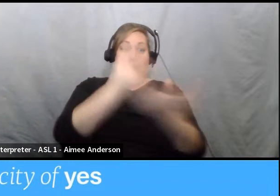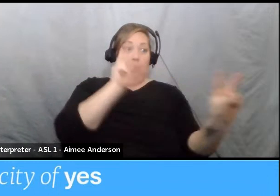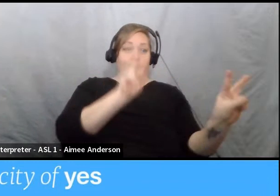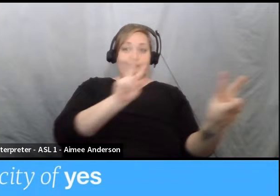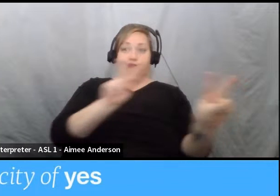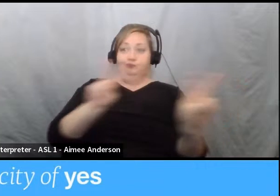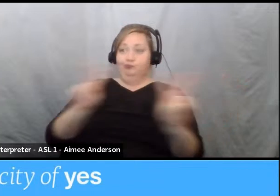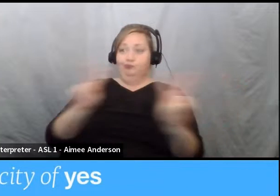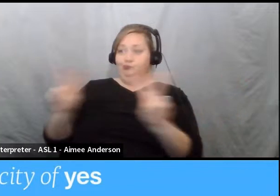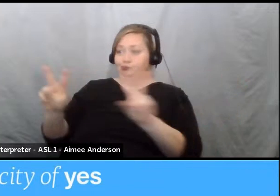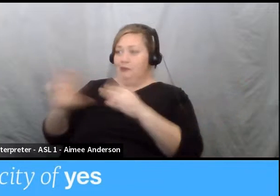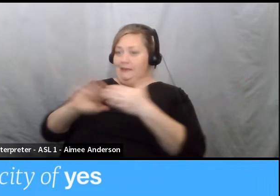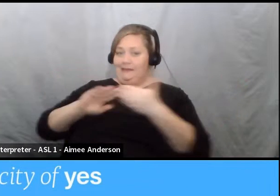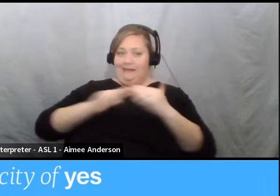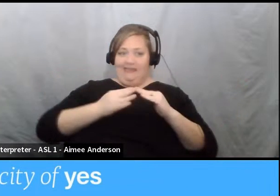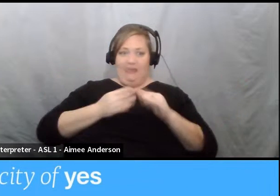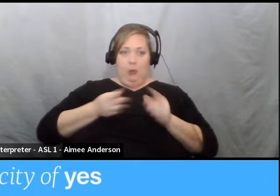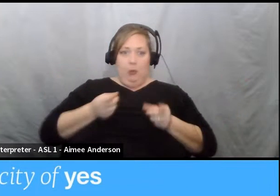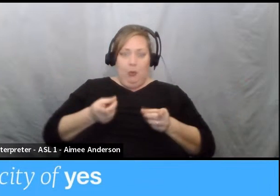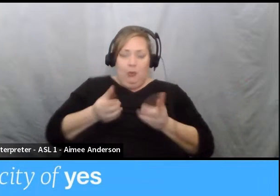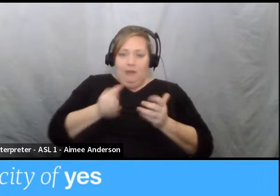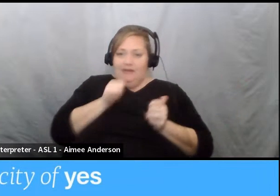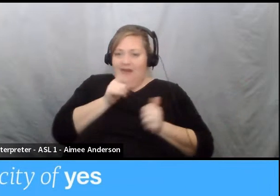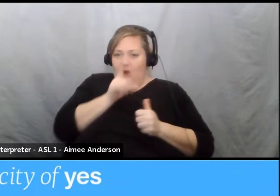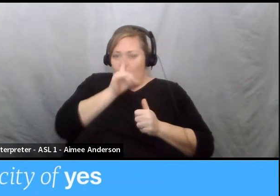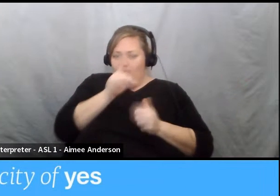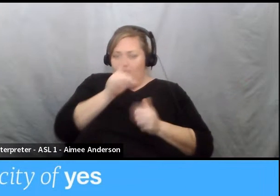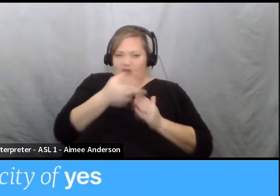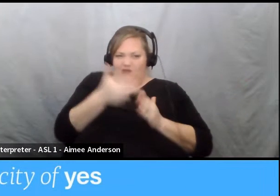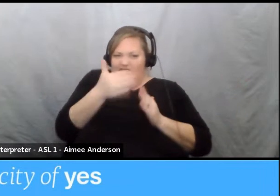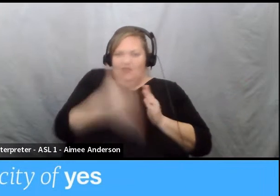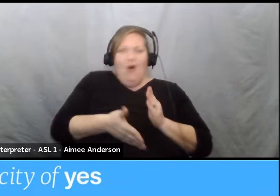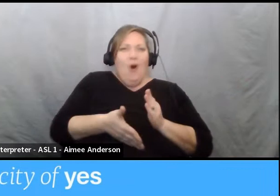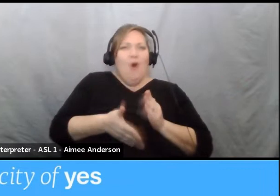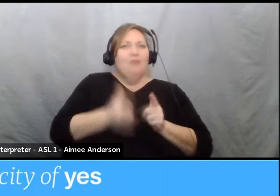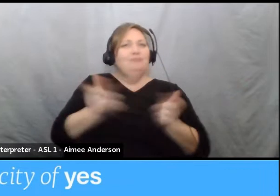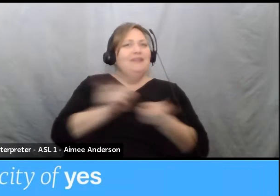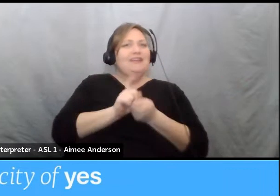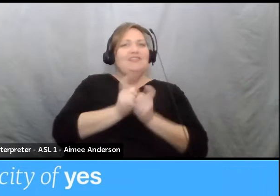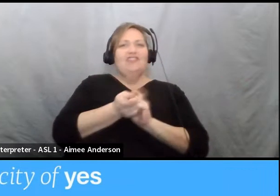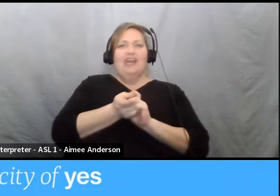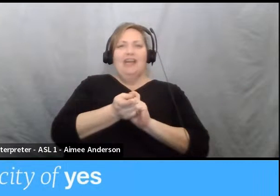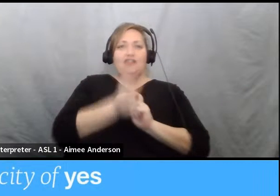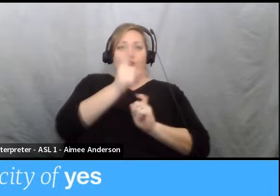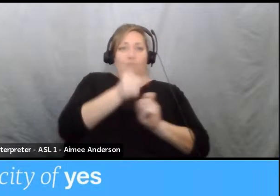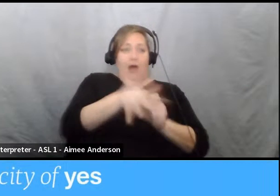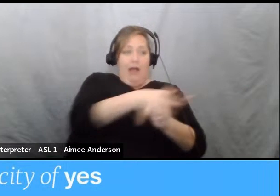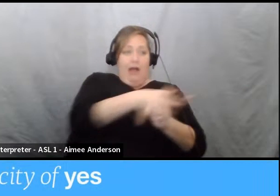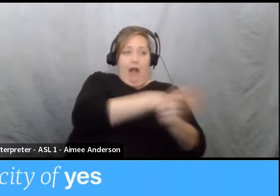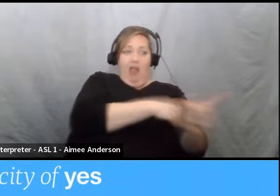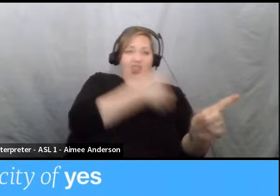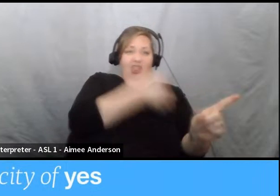city, it's not going to result in as big a change in any one place.